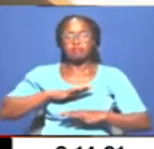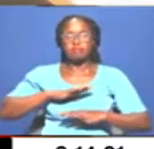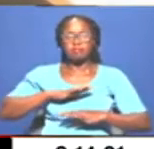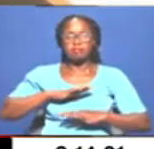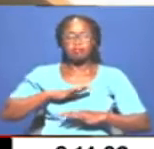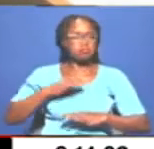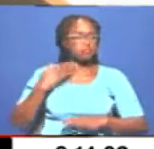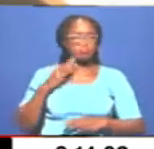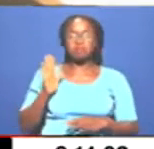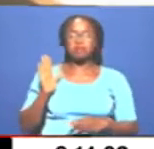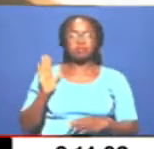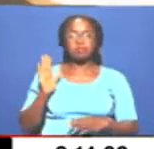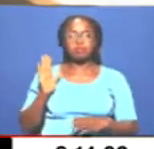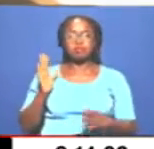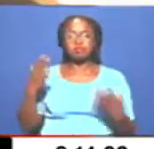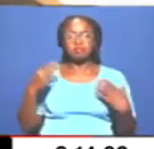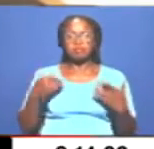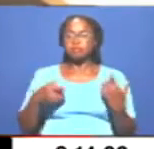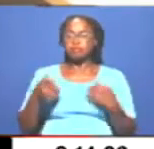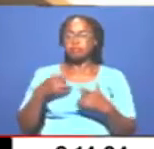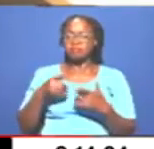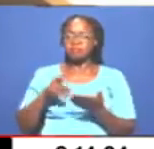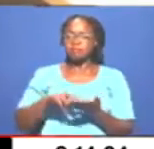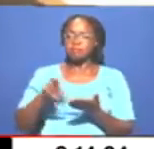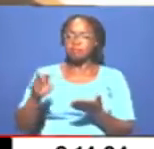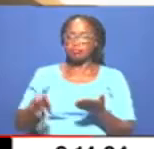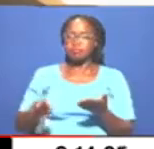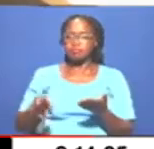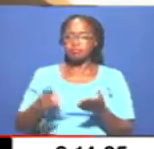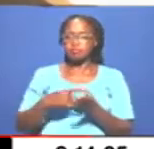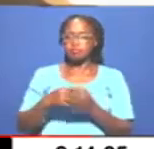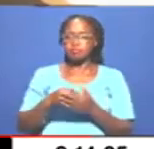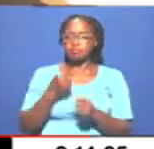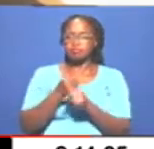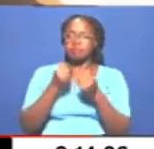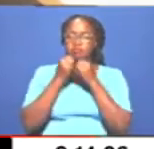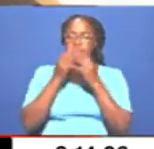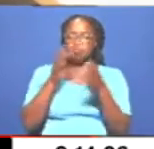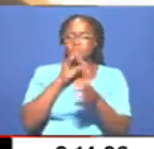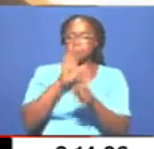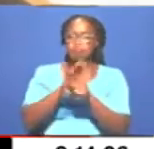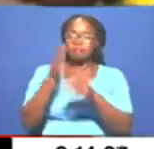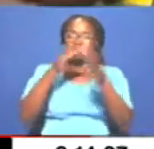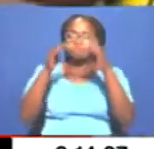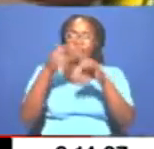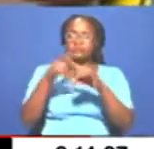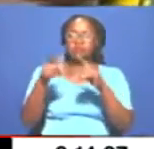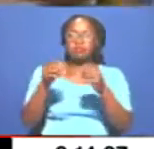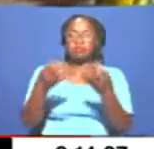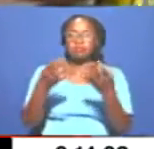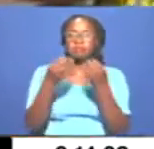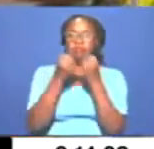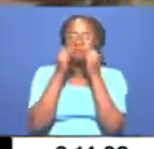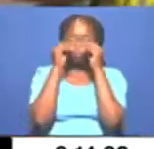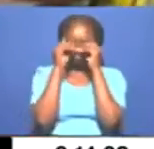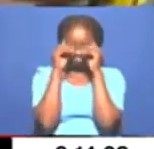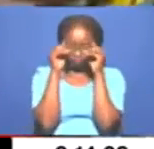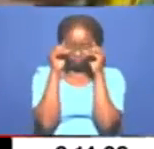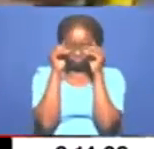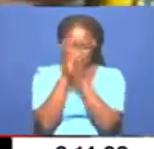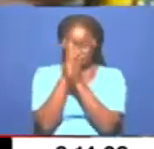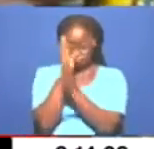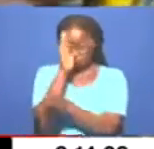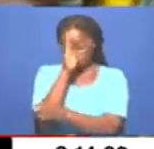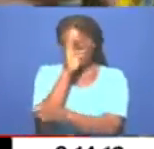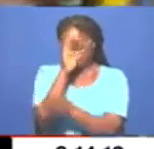want people who come and take advantage and deliver nothing, promise heaven and deliver zero. Elsewhere in Bungoma, a